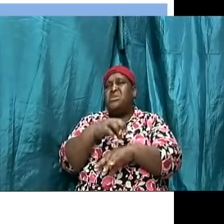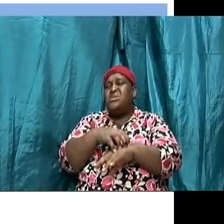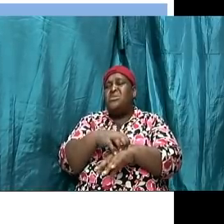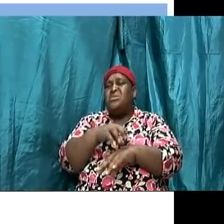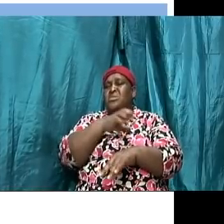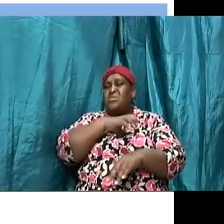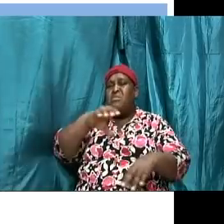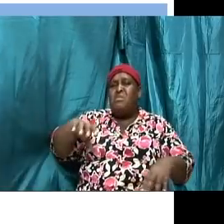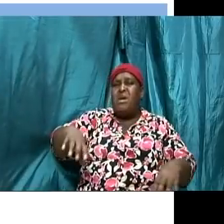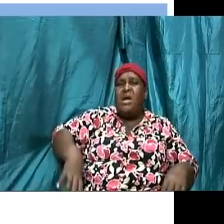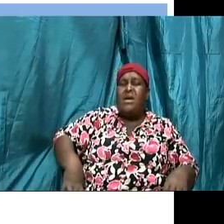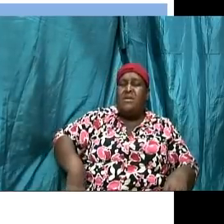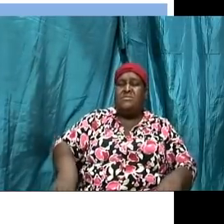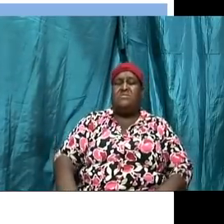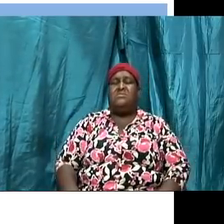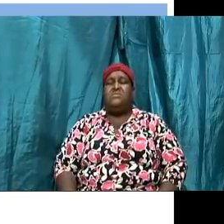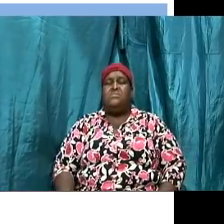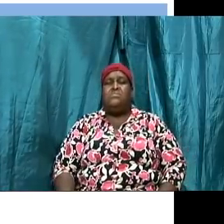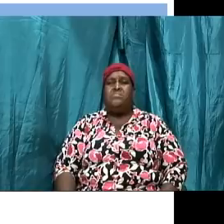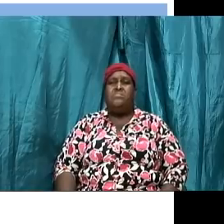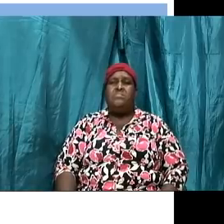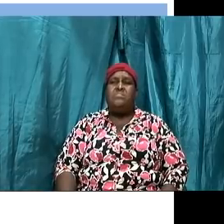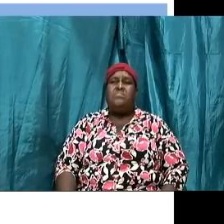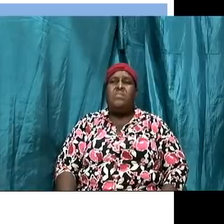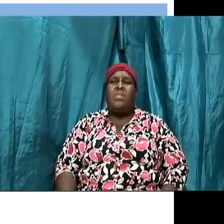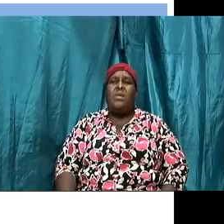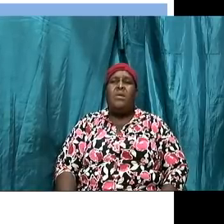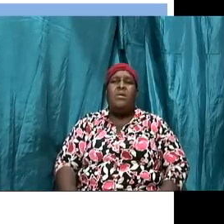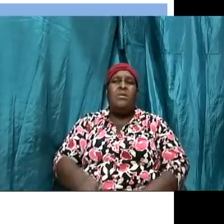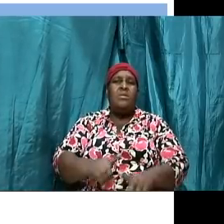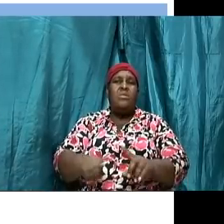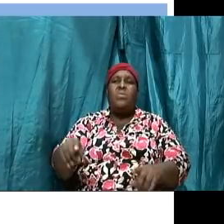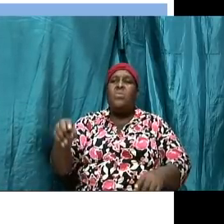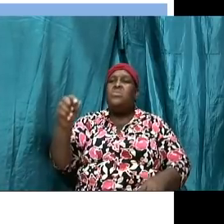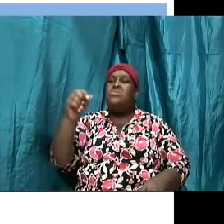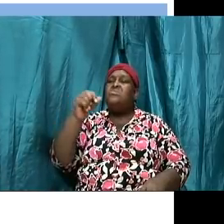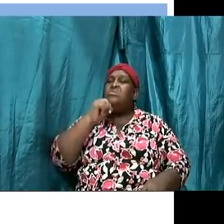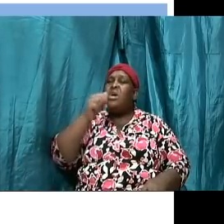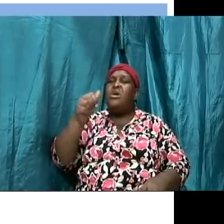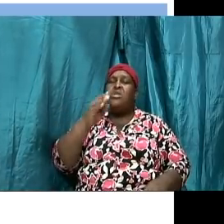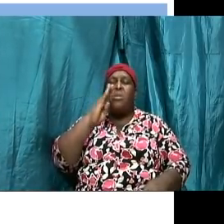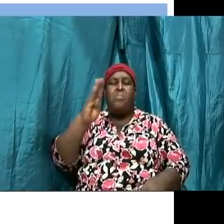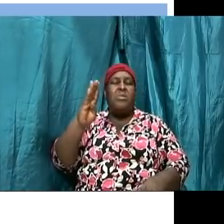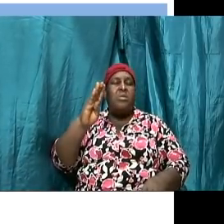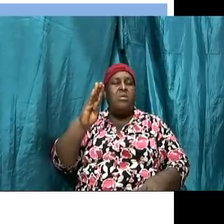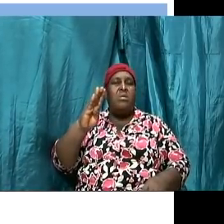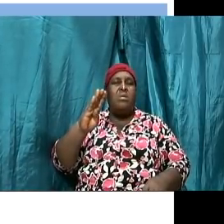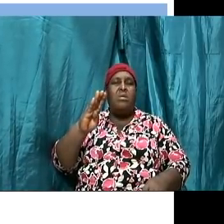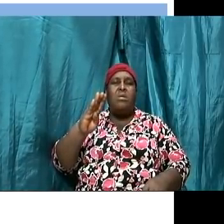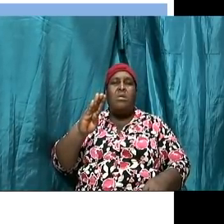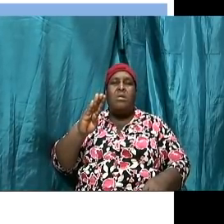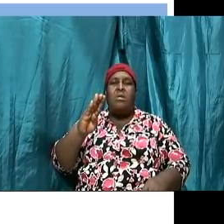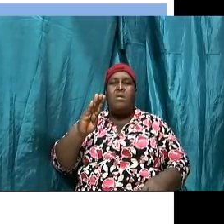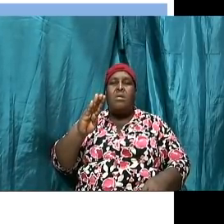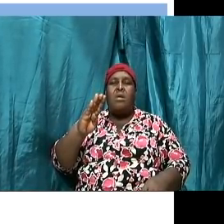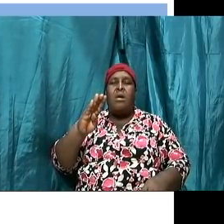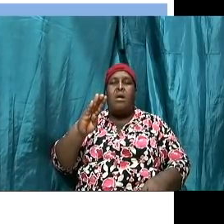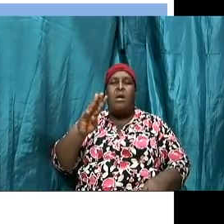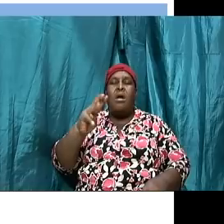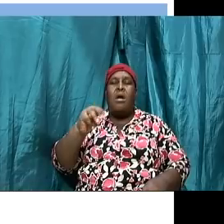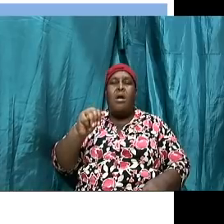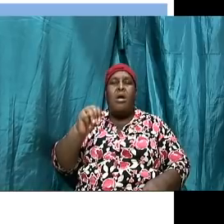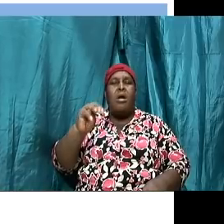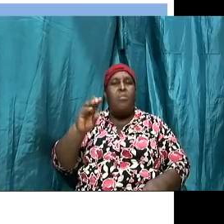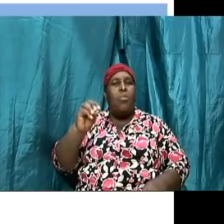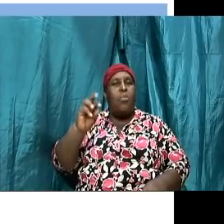guess what? They are blameless. So if they are blameless, it could not be a moral law. Because when you break a moral law, you are found